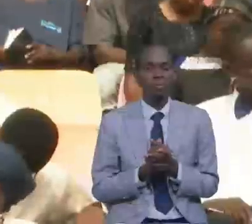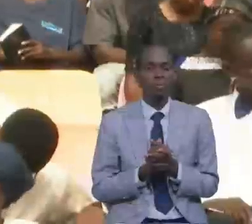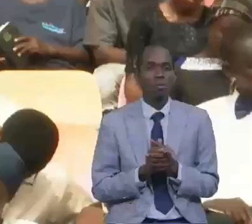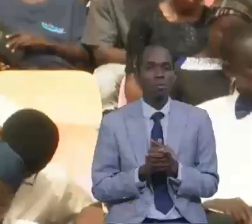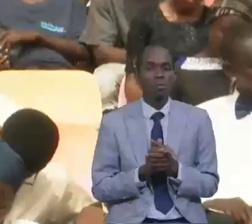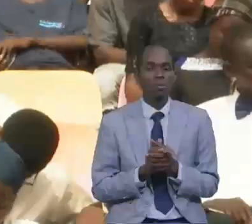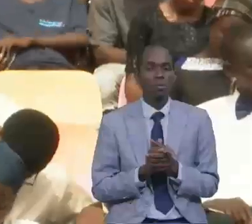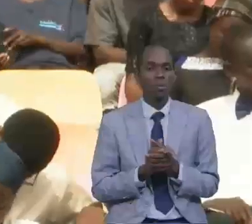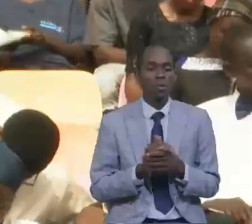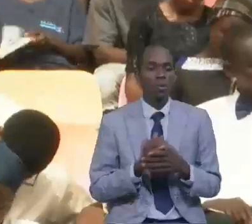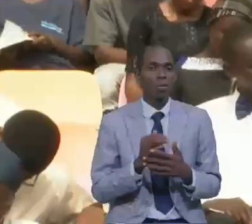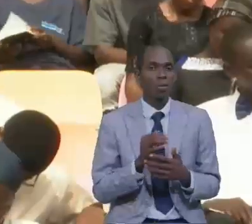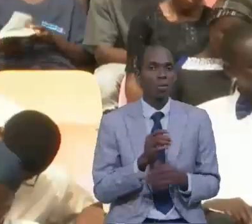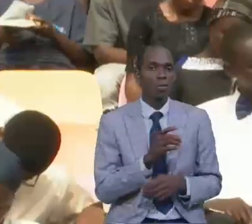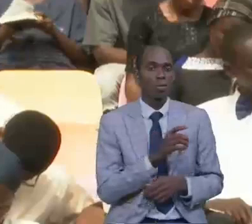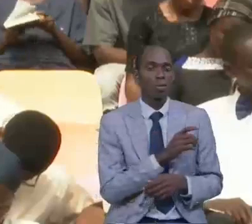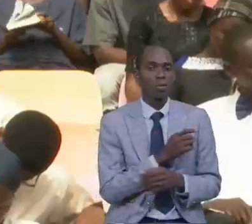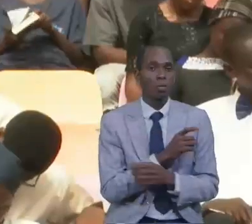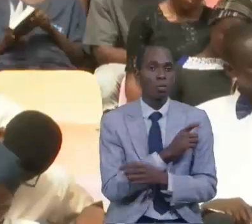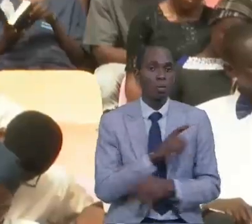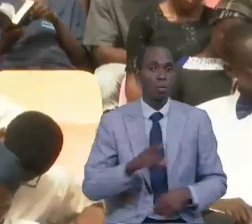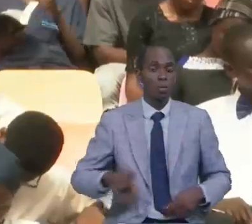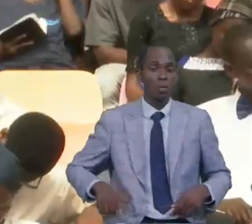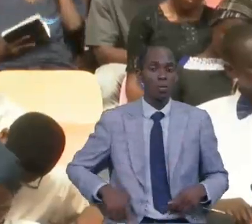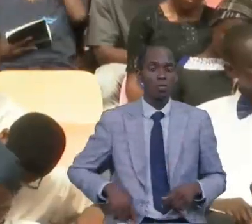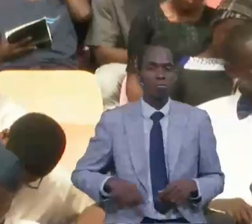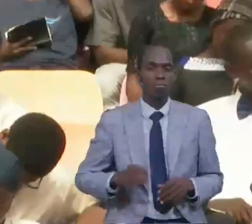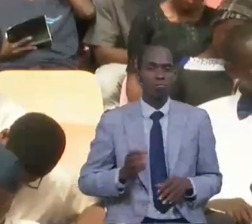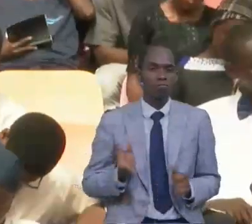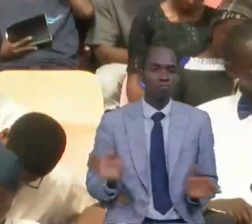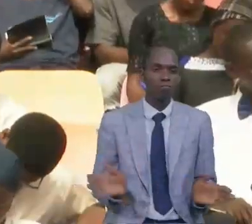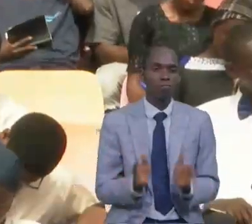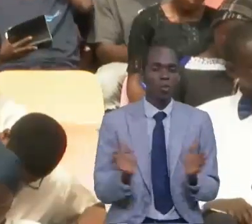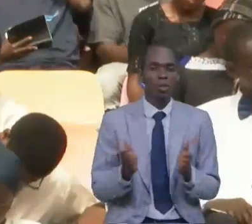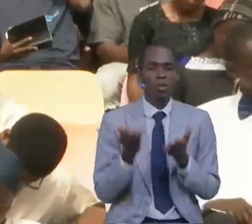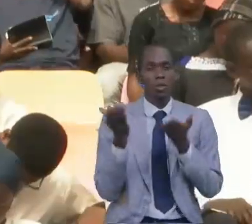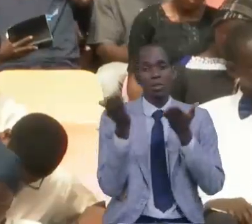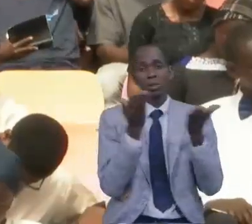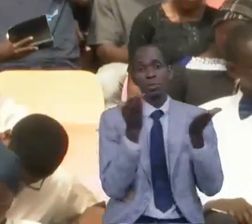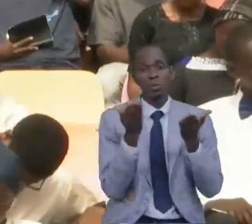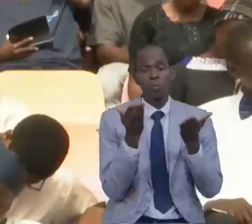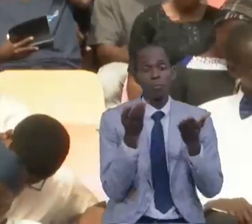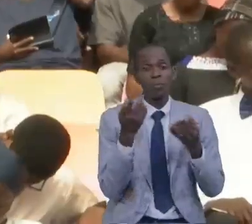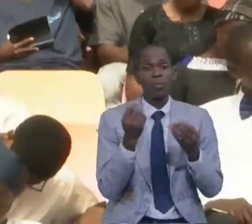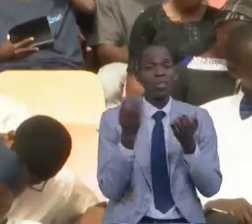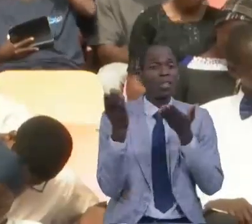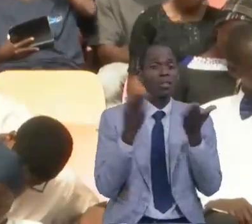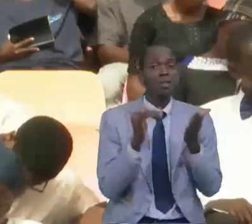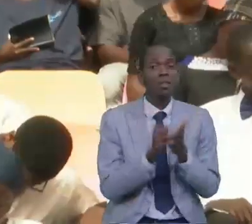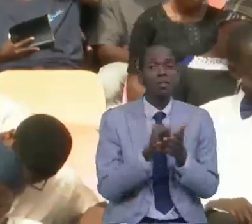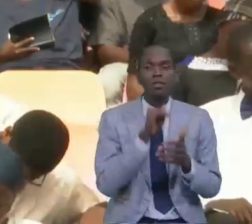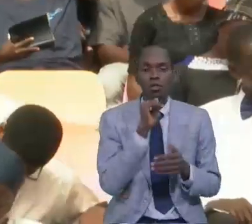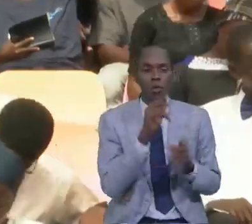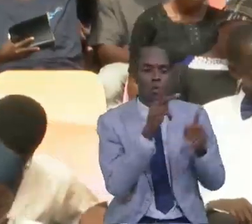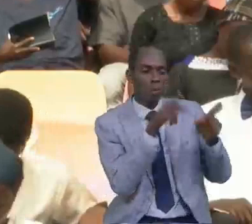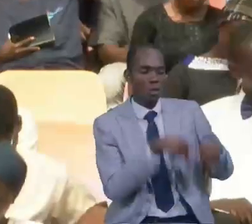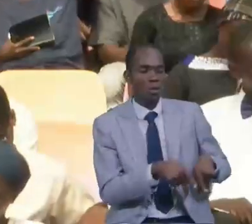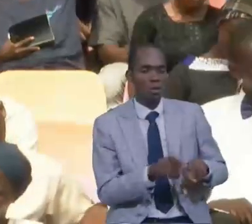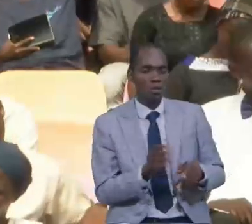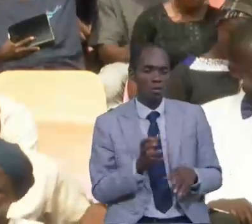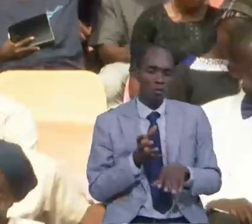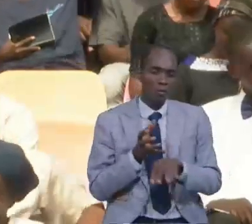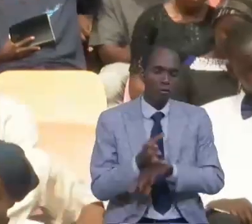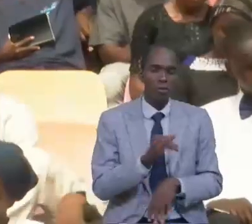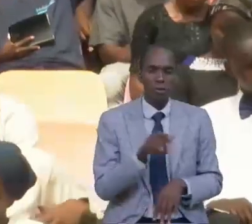man pushing you, it's not a man driving you, it's not circumstance propelling you